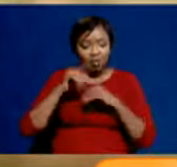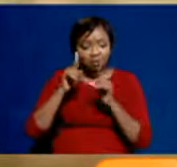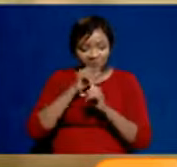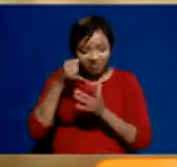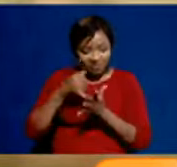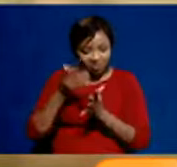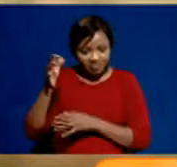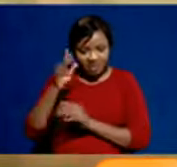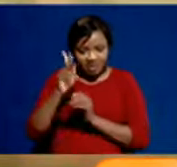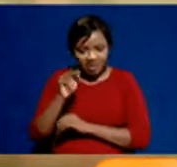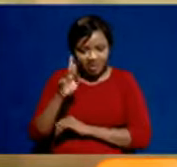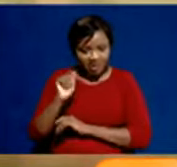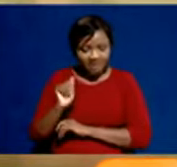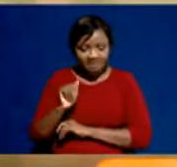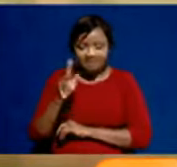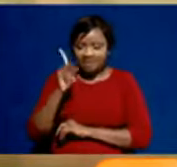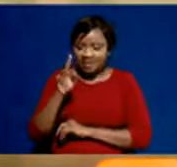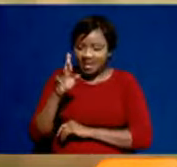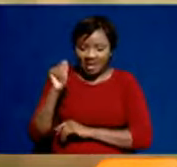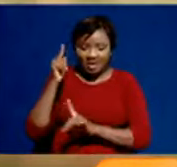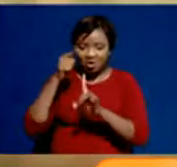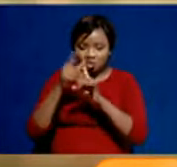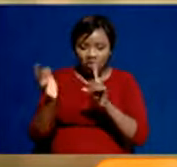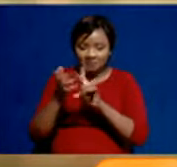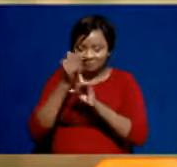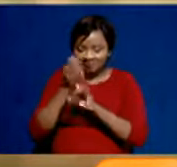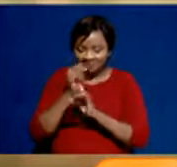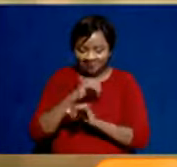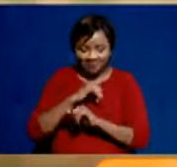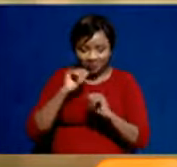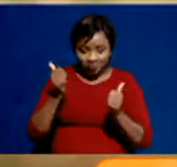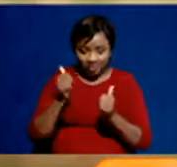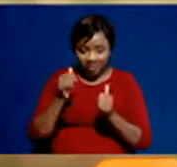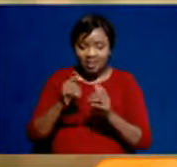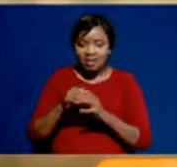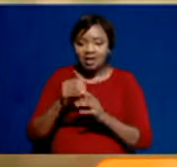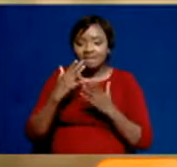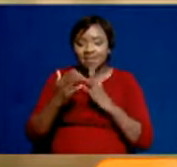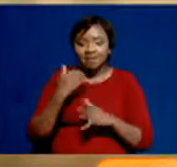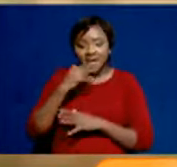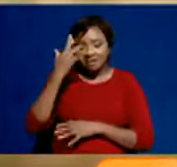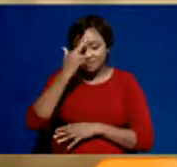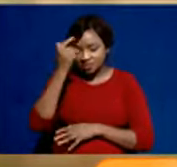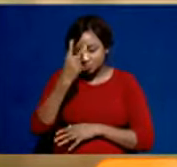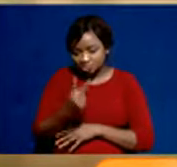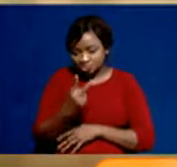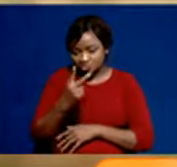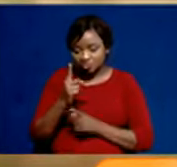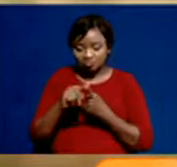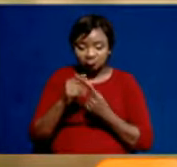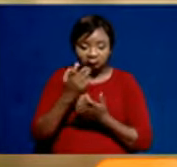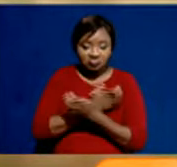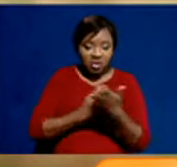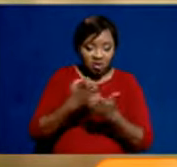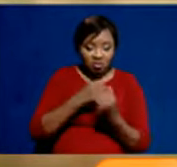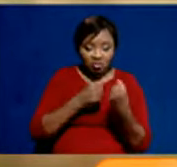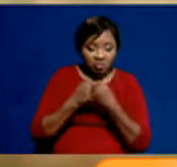going beyond their targets. It could be two reasons, that there are economic hardships being